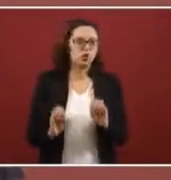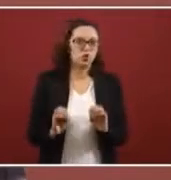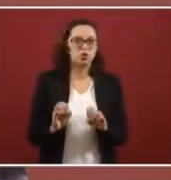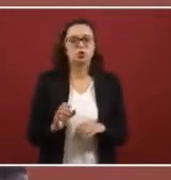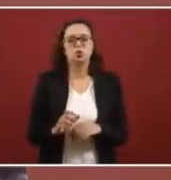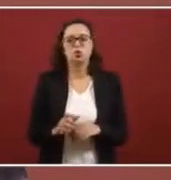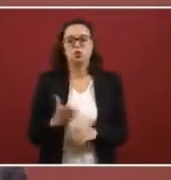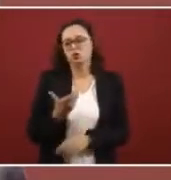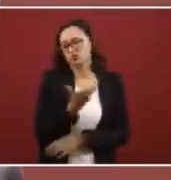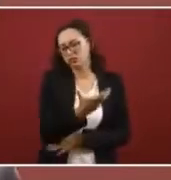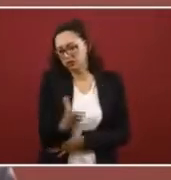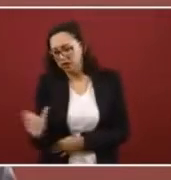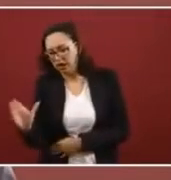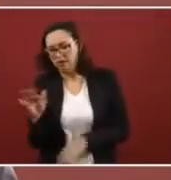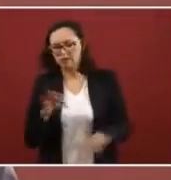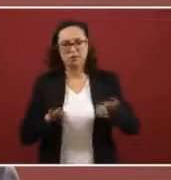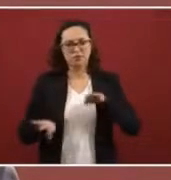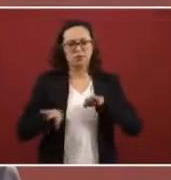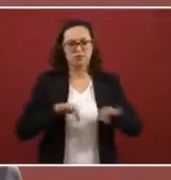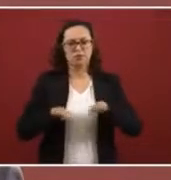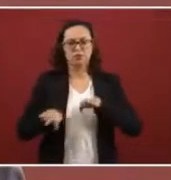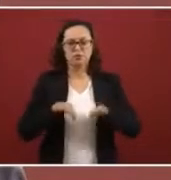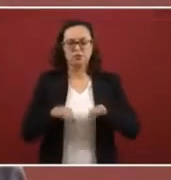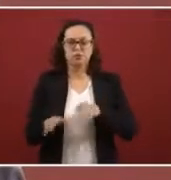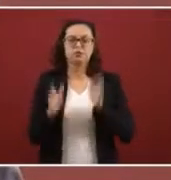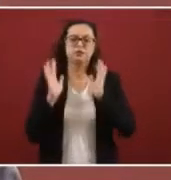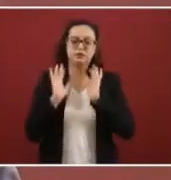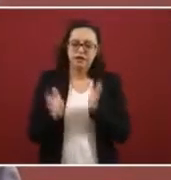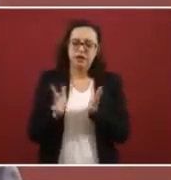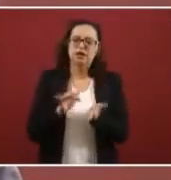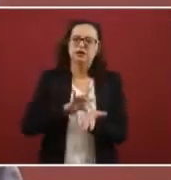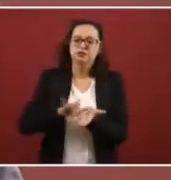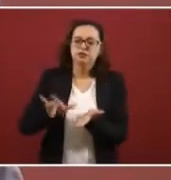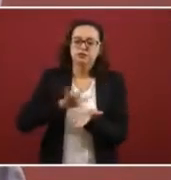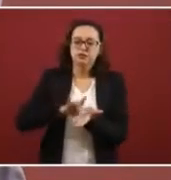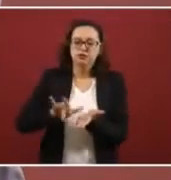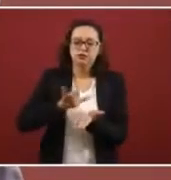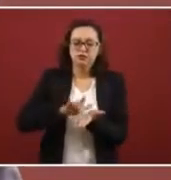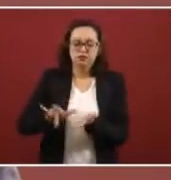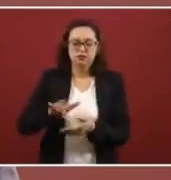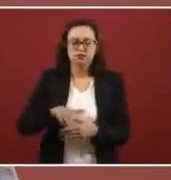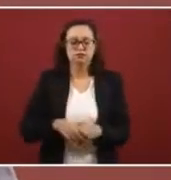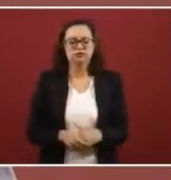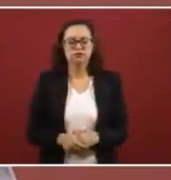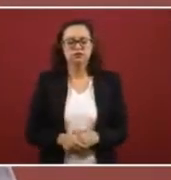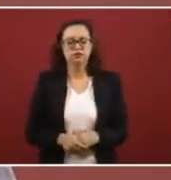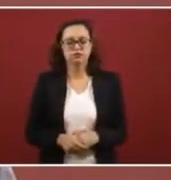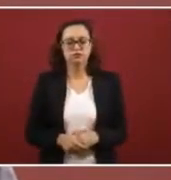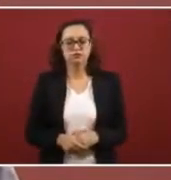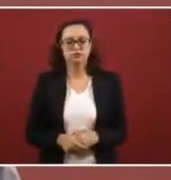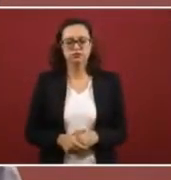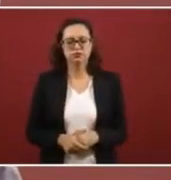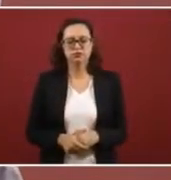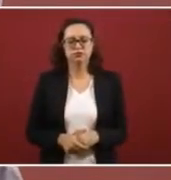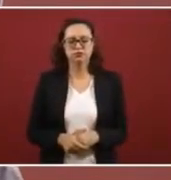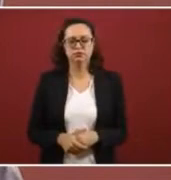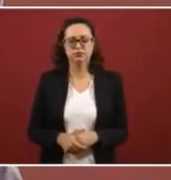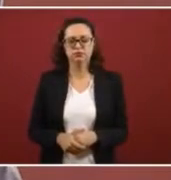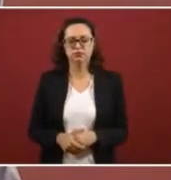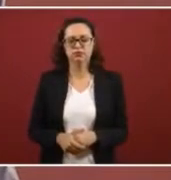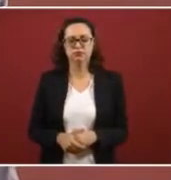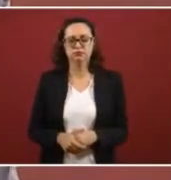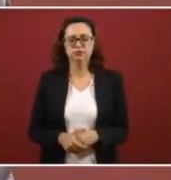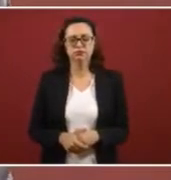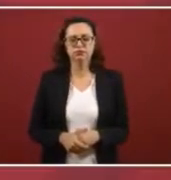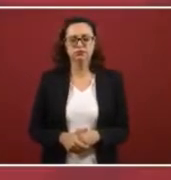incapacitated, or it's a producer of the fields that is receiving help, that has a